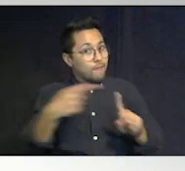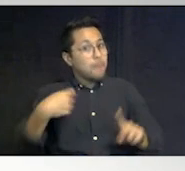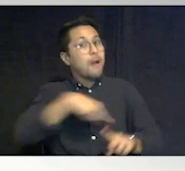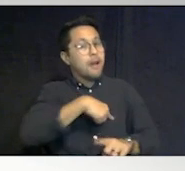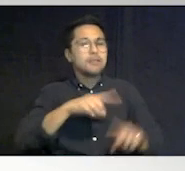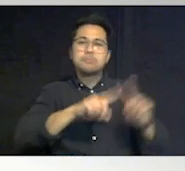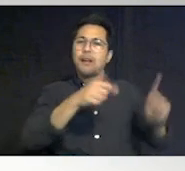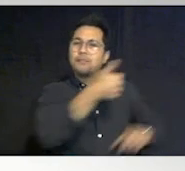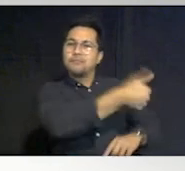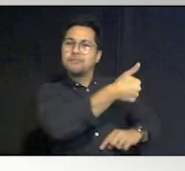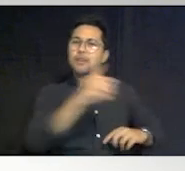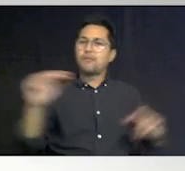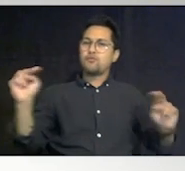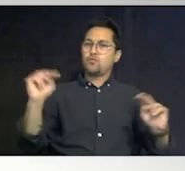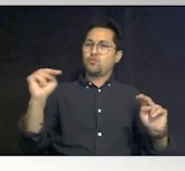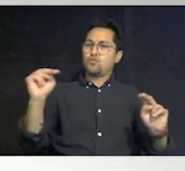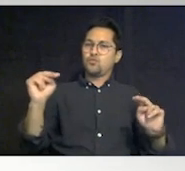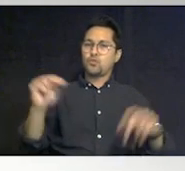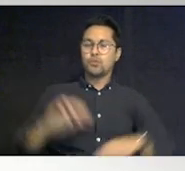party.